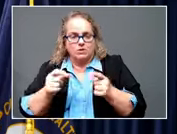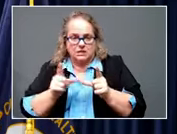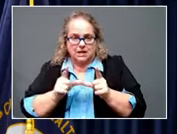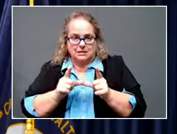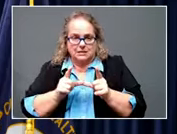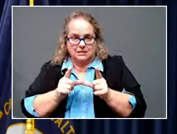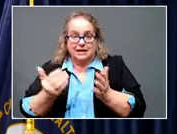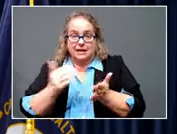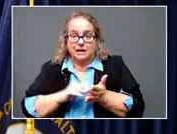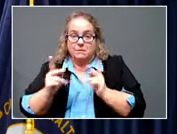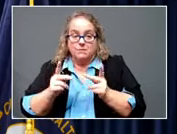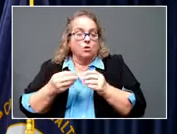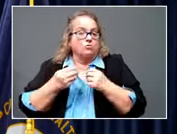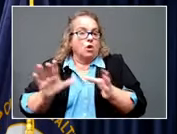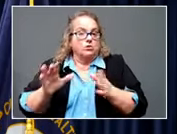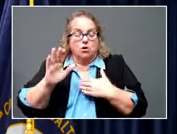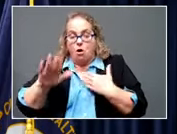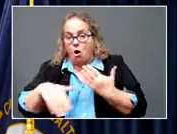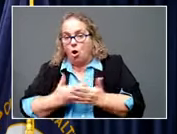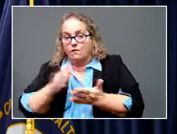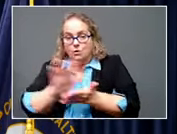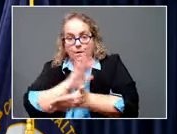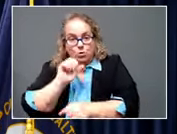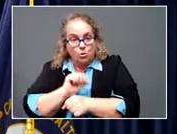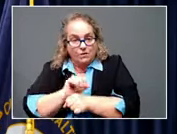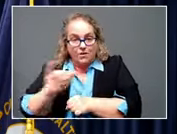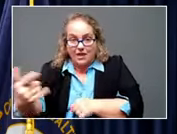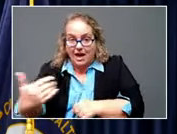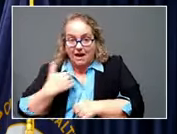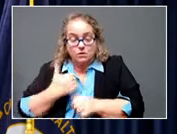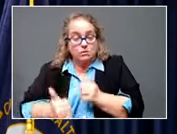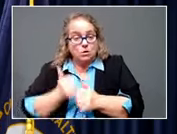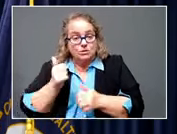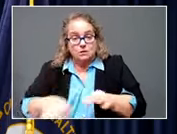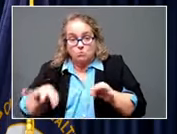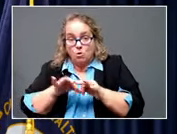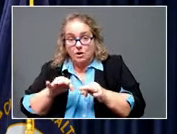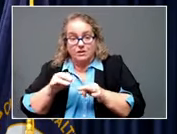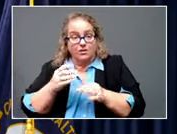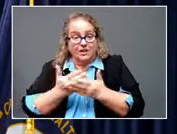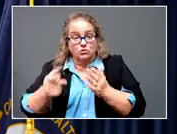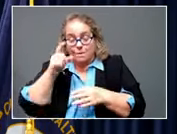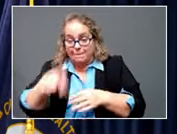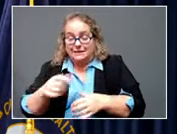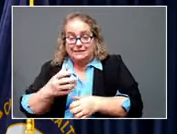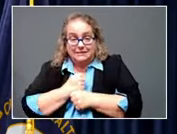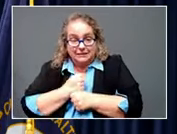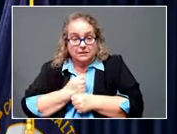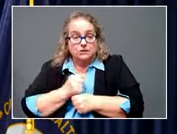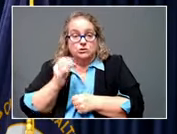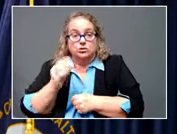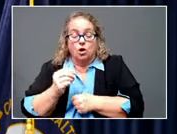lost every bit of documentation they have. This is one of the most important ones to get up and going. So a portable pop-up